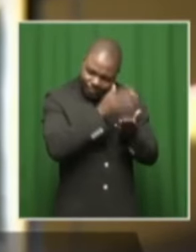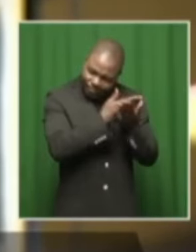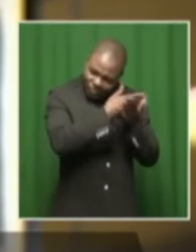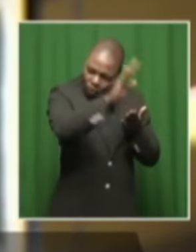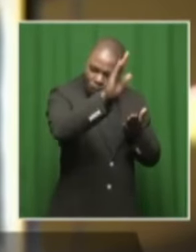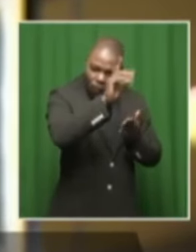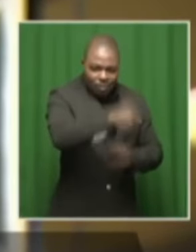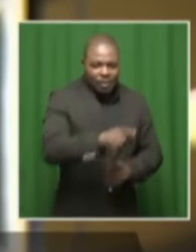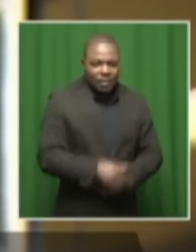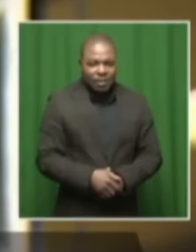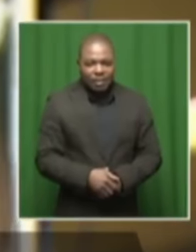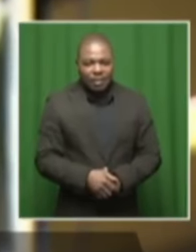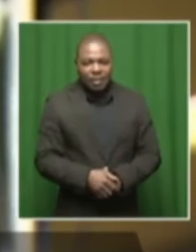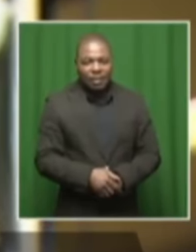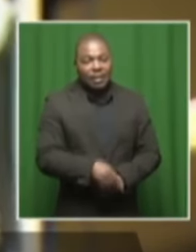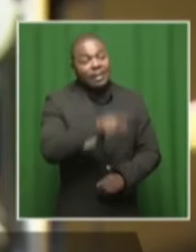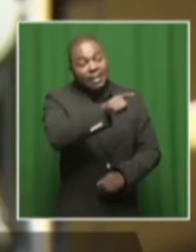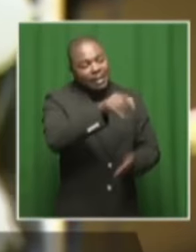Abahambe.